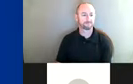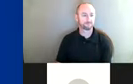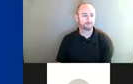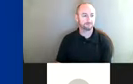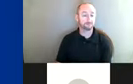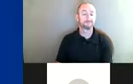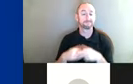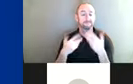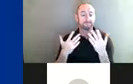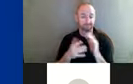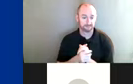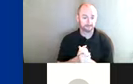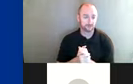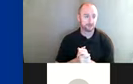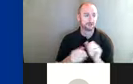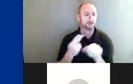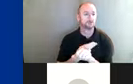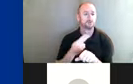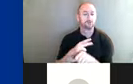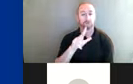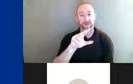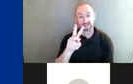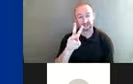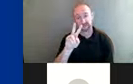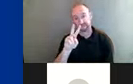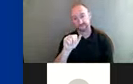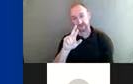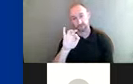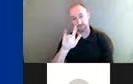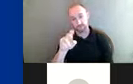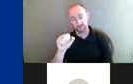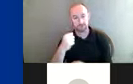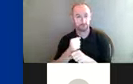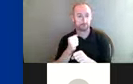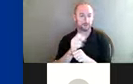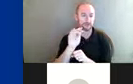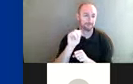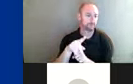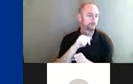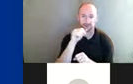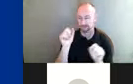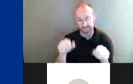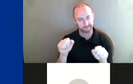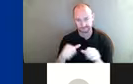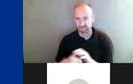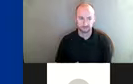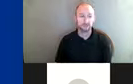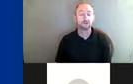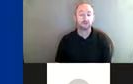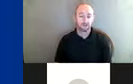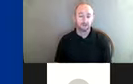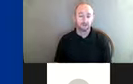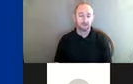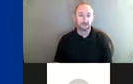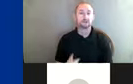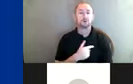So using 36 variables to create a landslide susceptibility map is just not realistic. So we